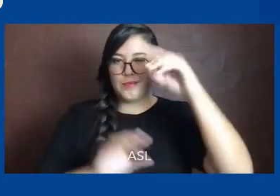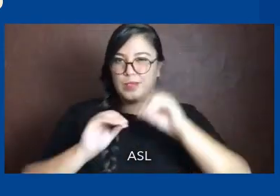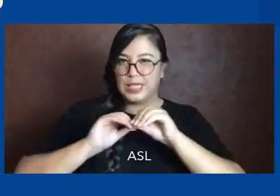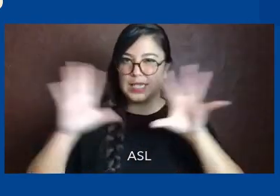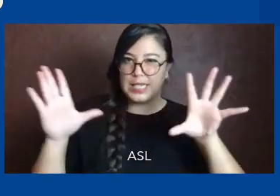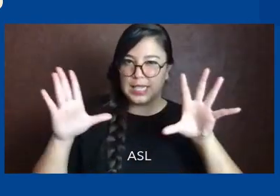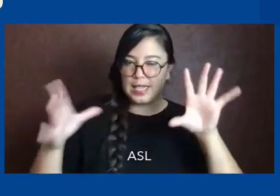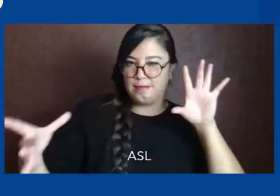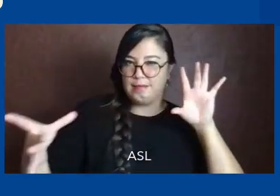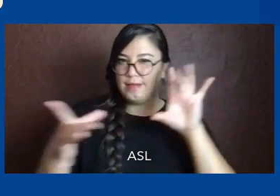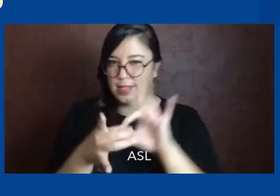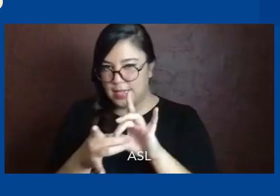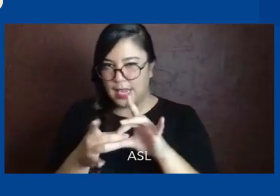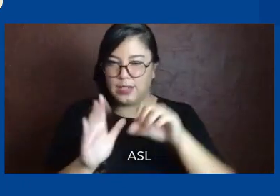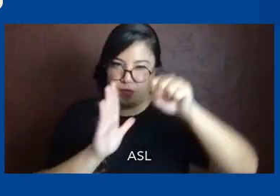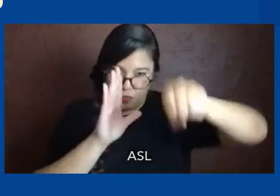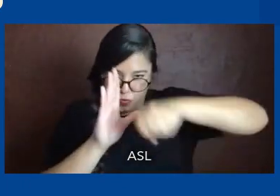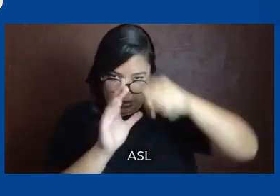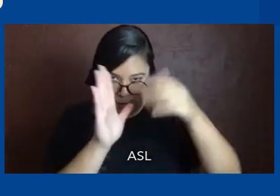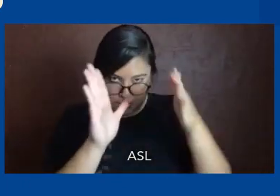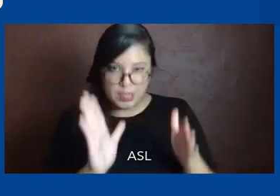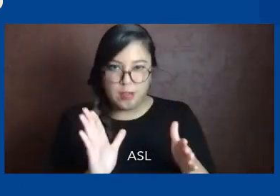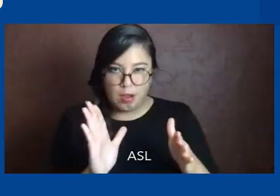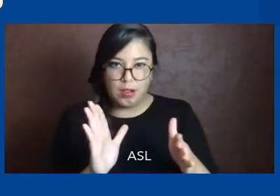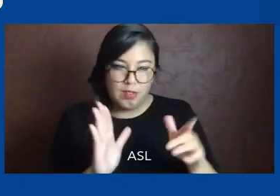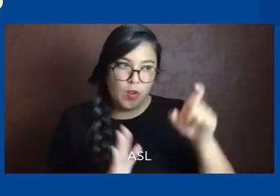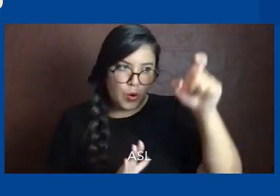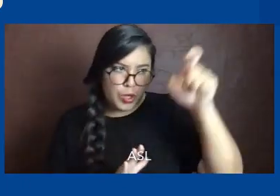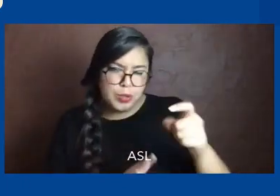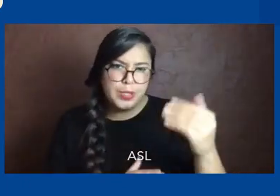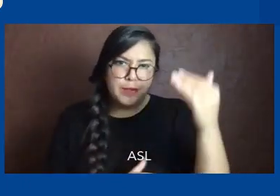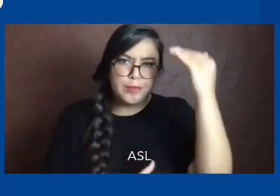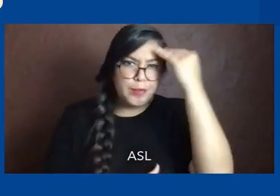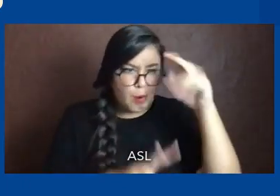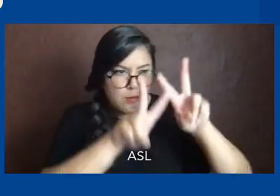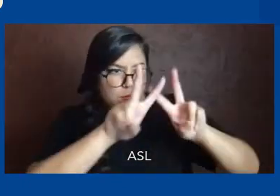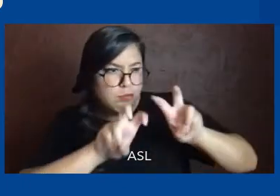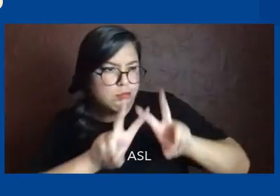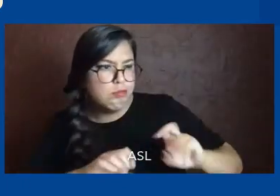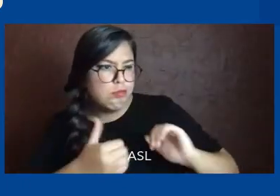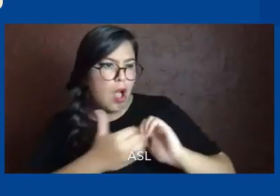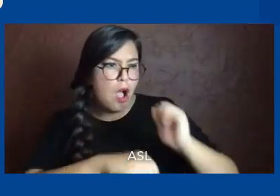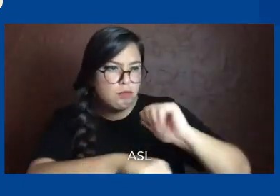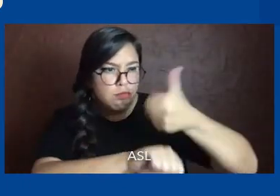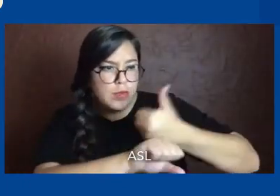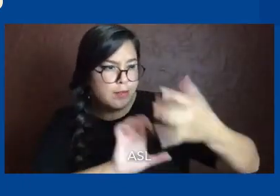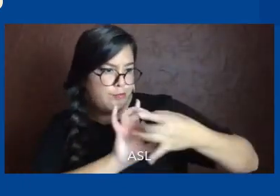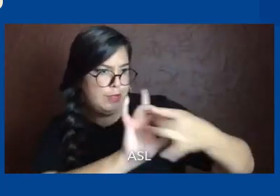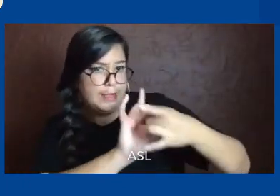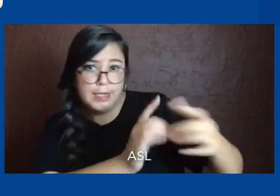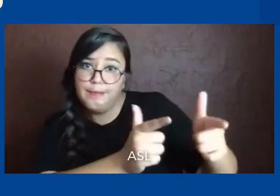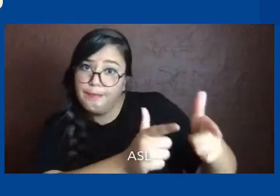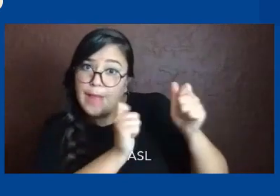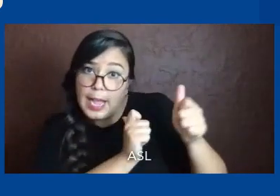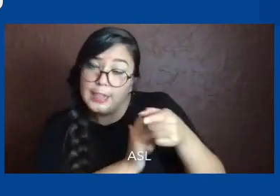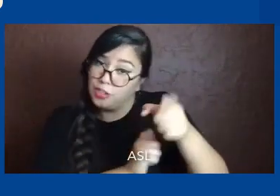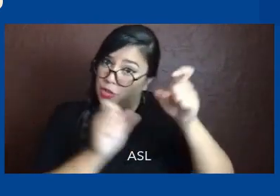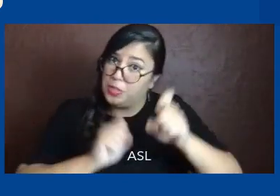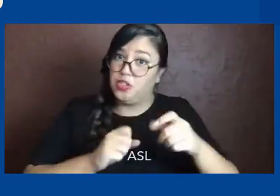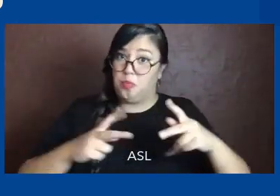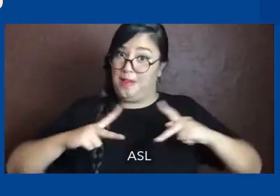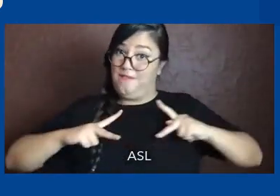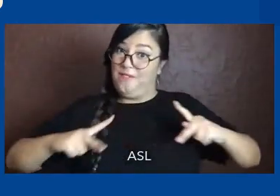have to understand how to build relationships really quickly. You have to be very physically fit and